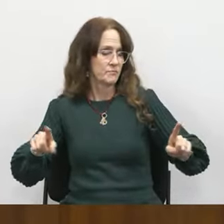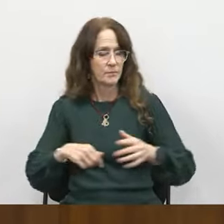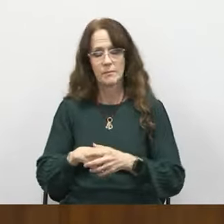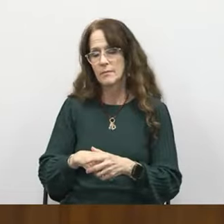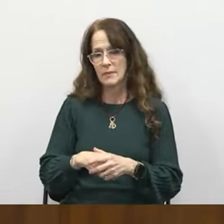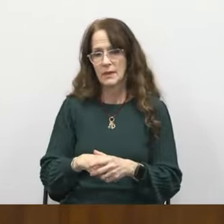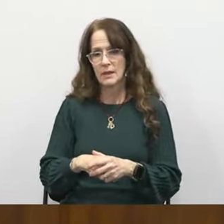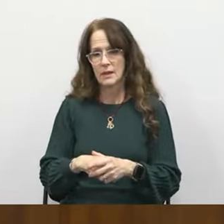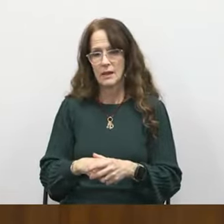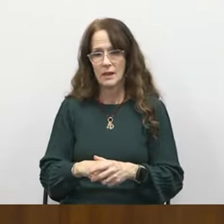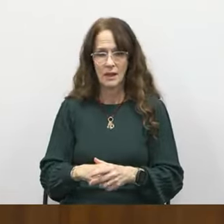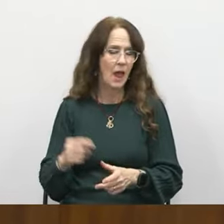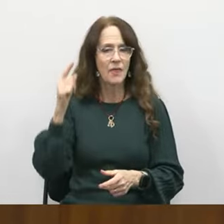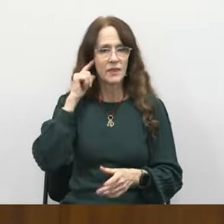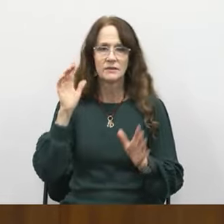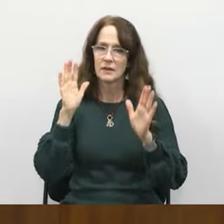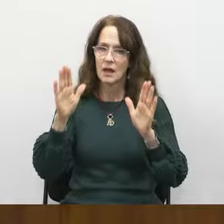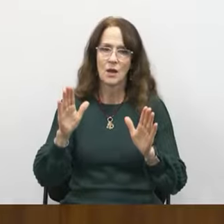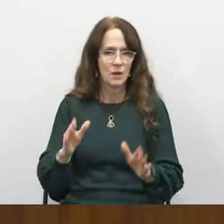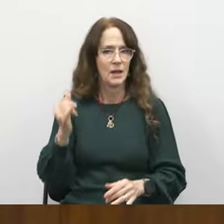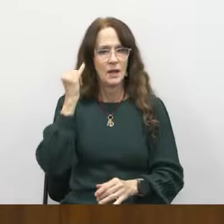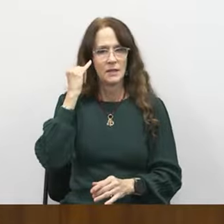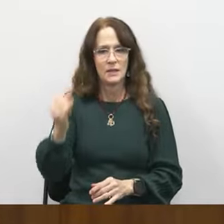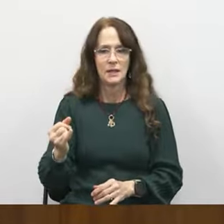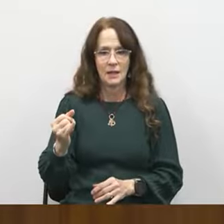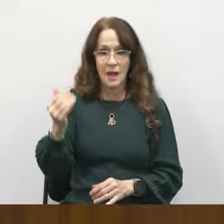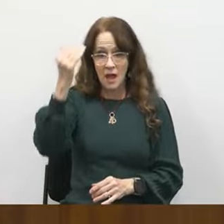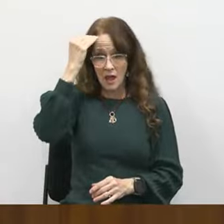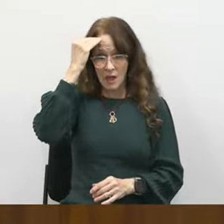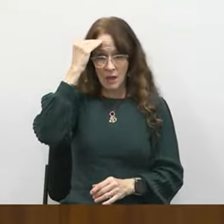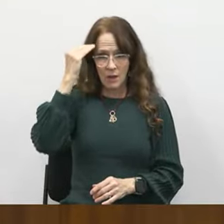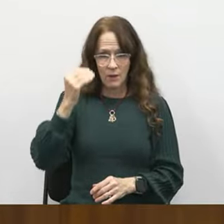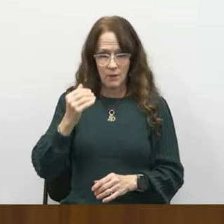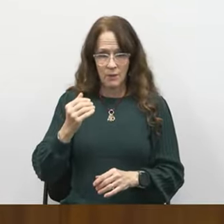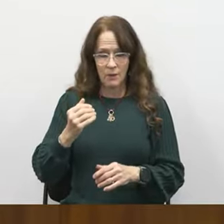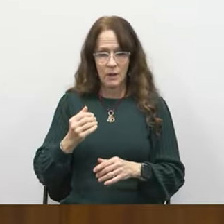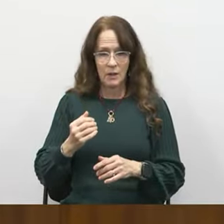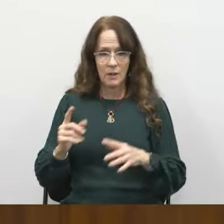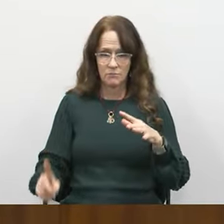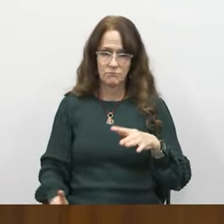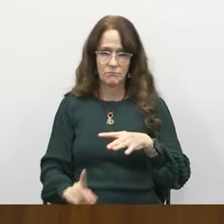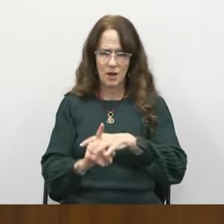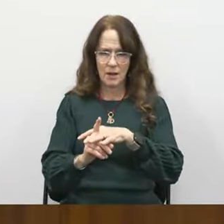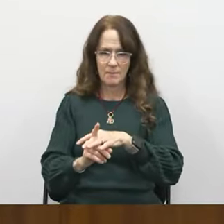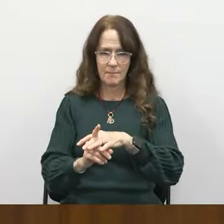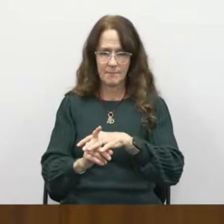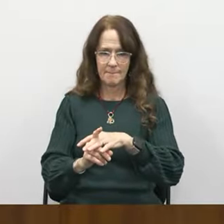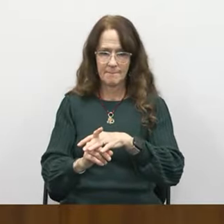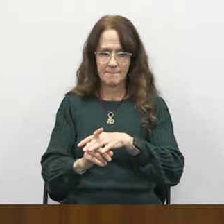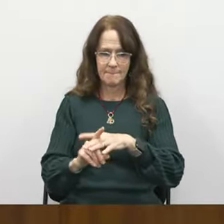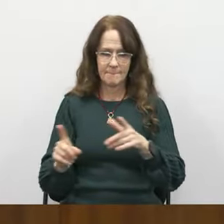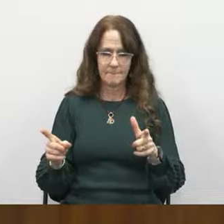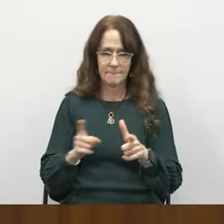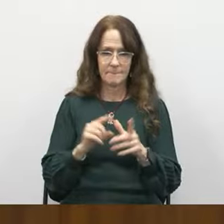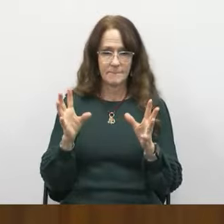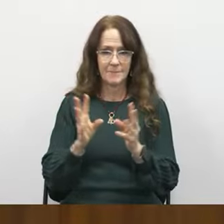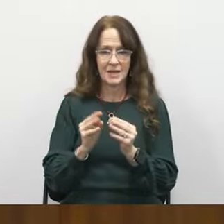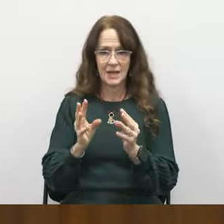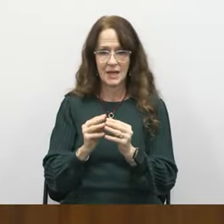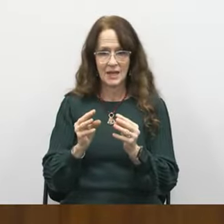I think that is a great idea. I know that was one that was brought up post the first meeting. And